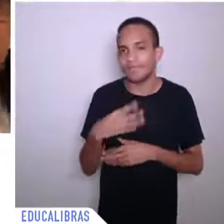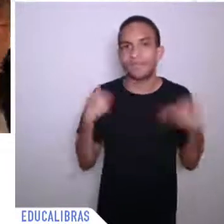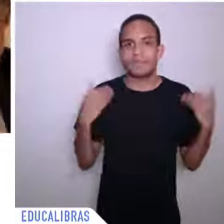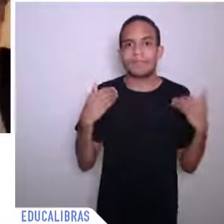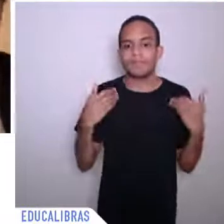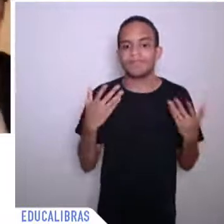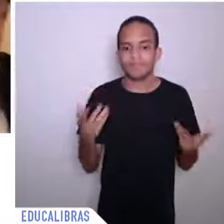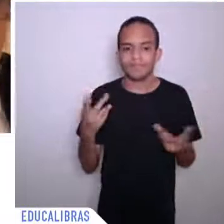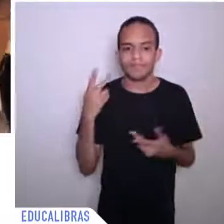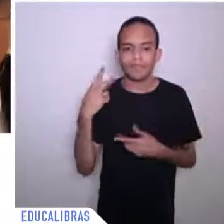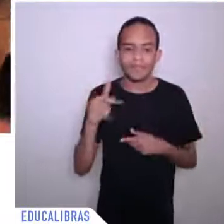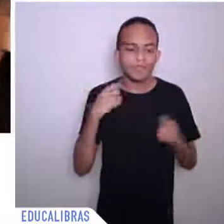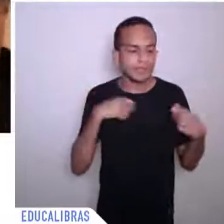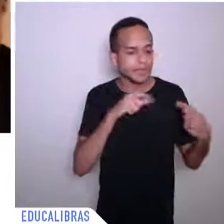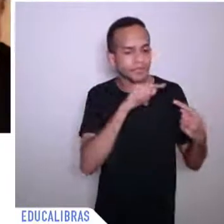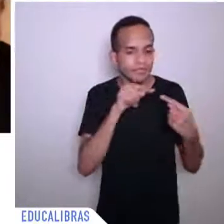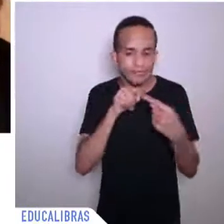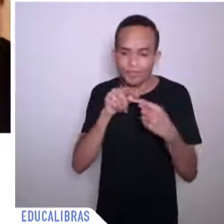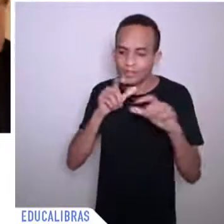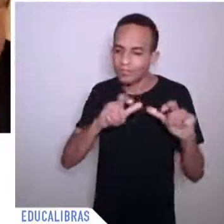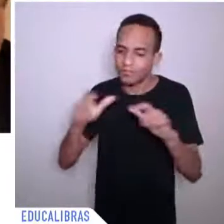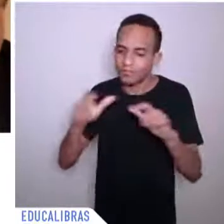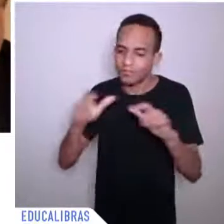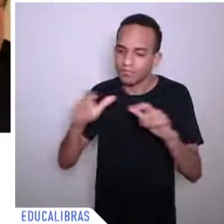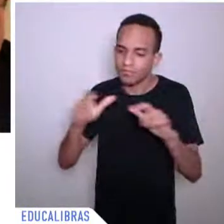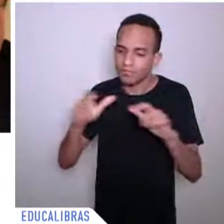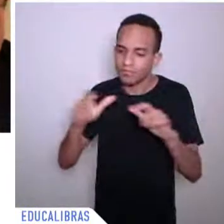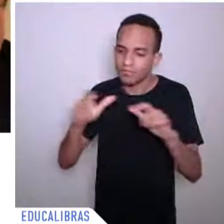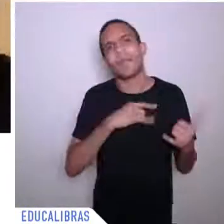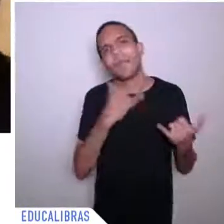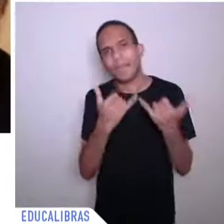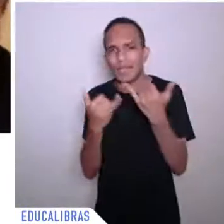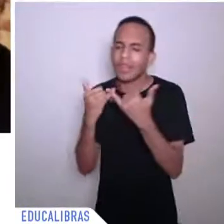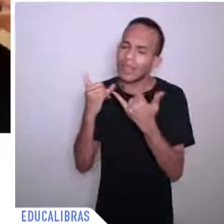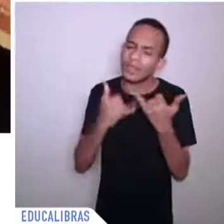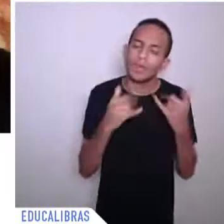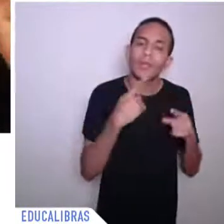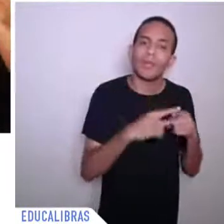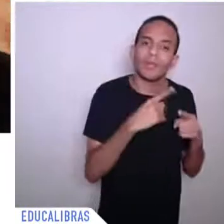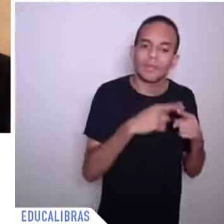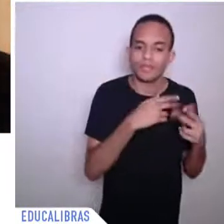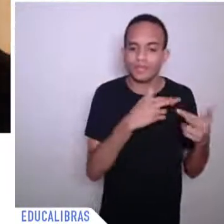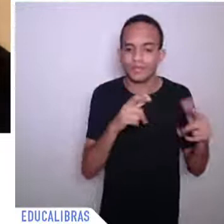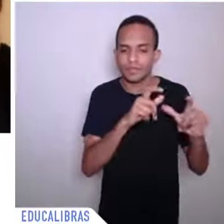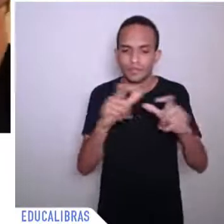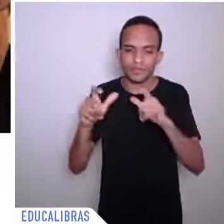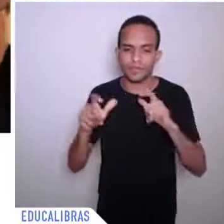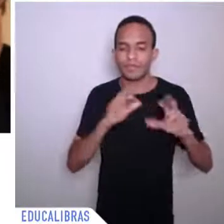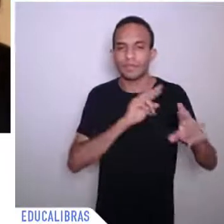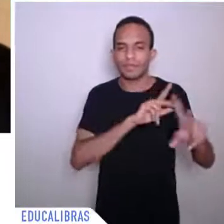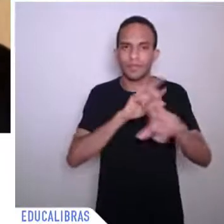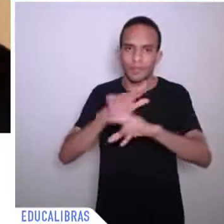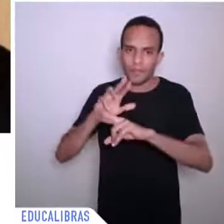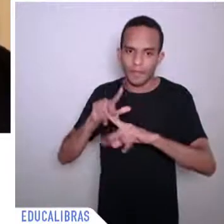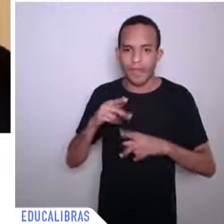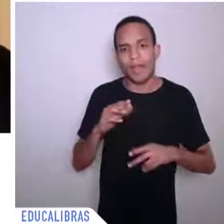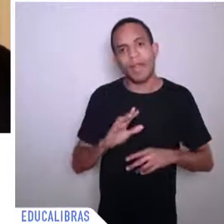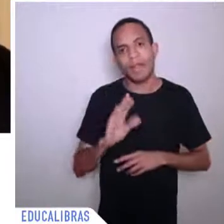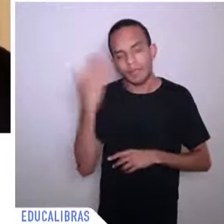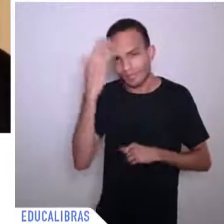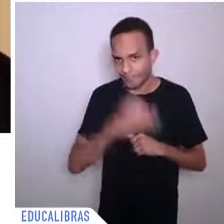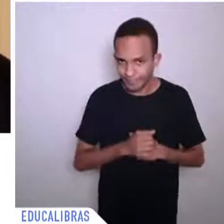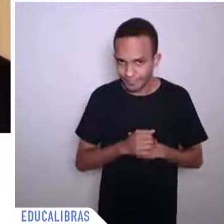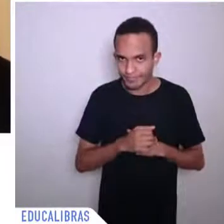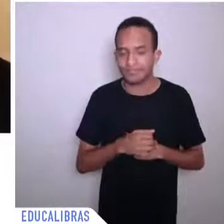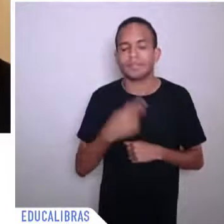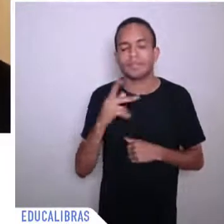see that in several parts of the world, this phenomenon happens.